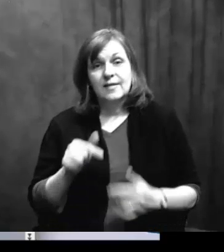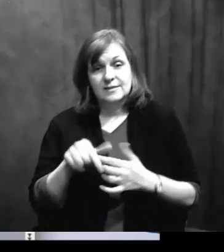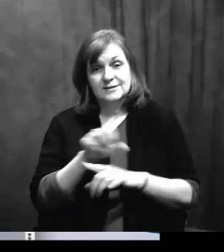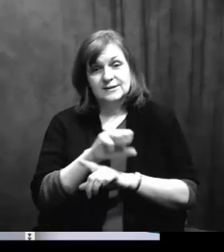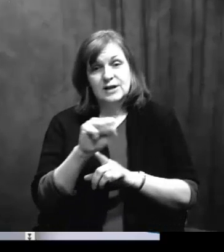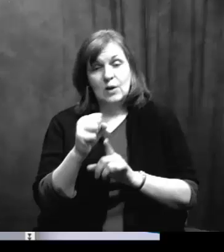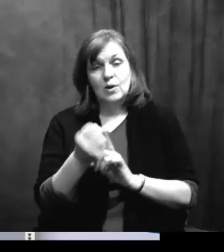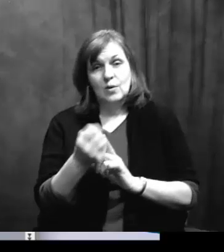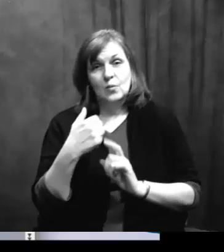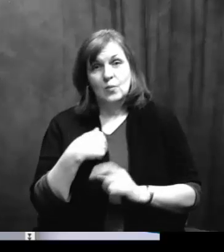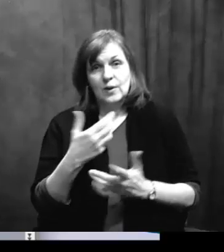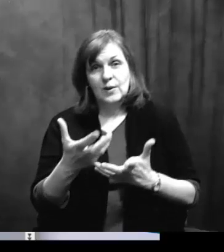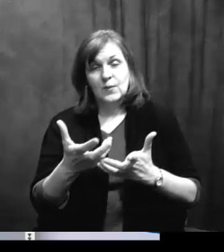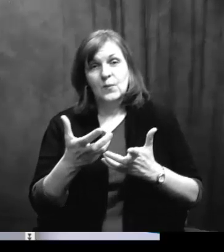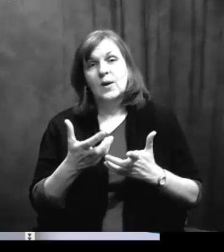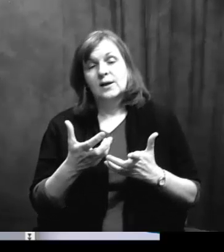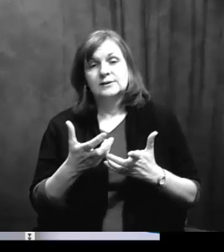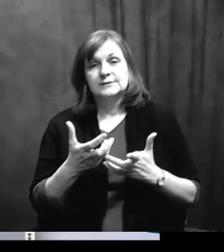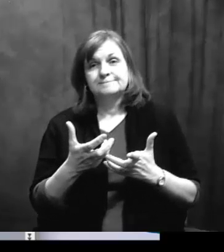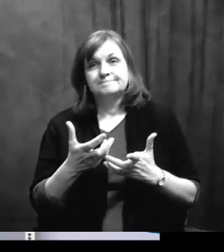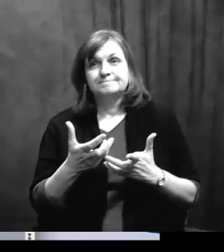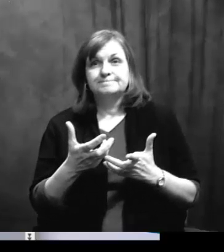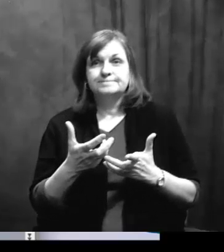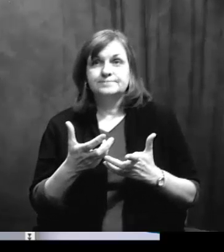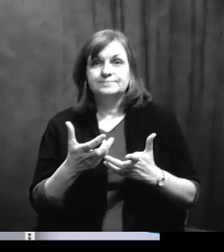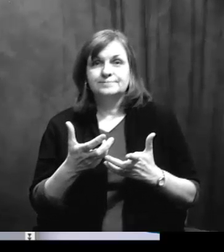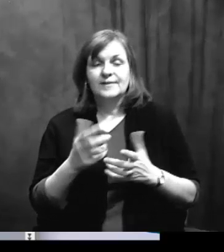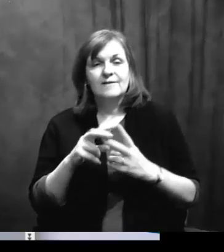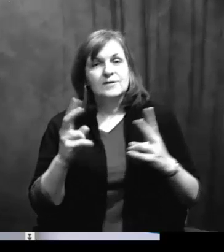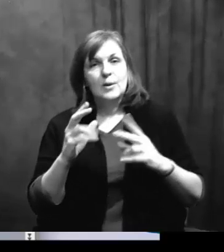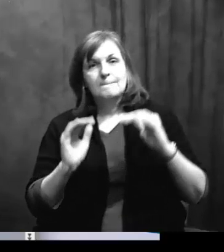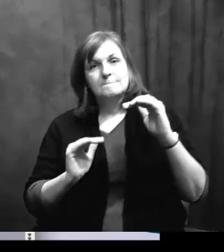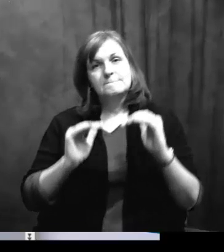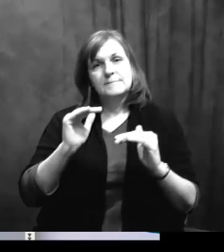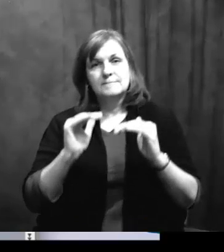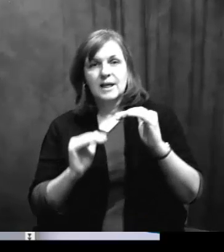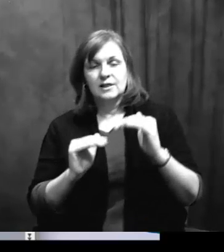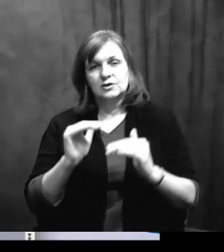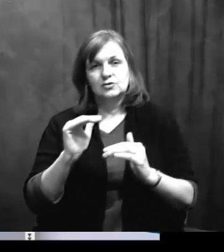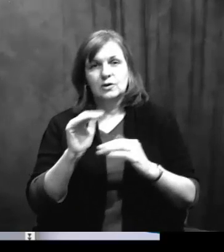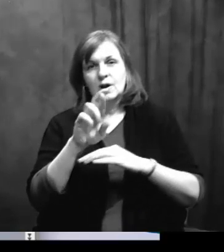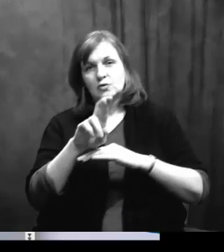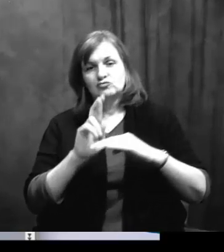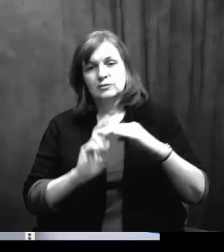this kind of scenario, we are actually looking for a very